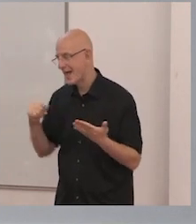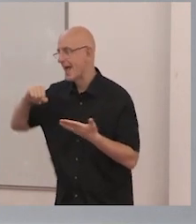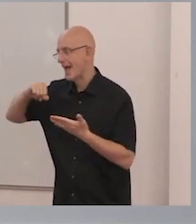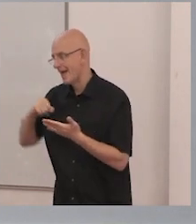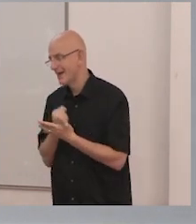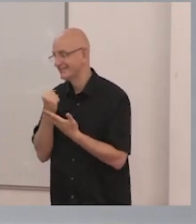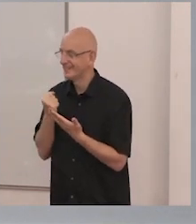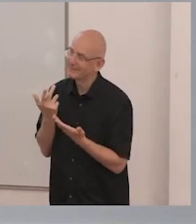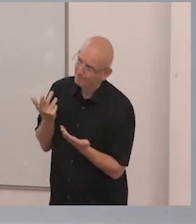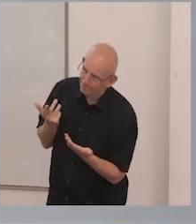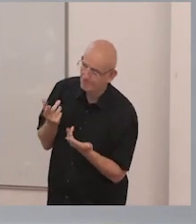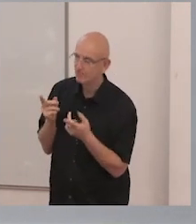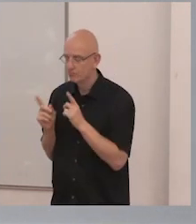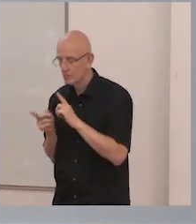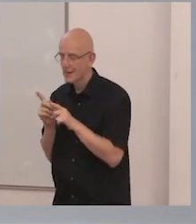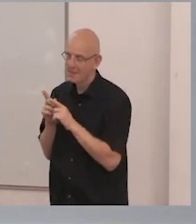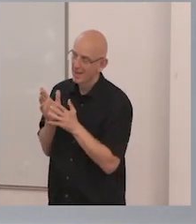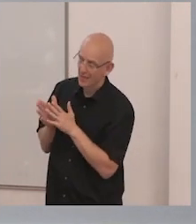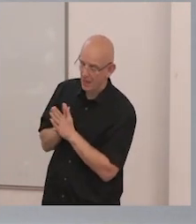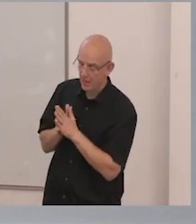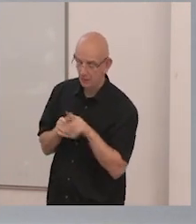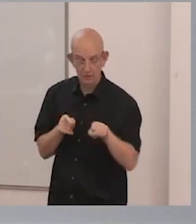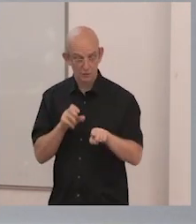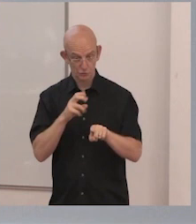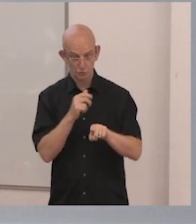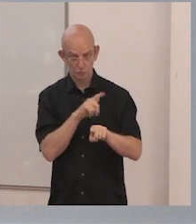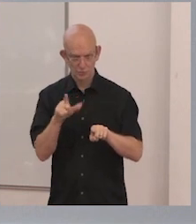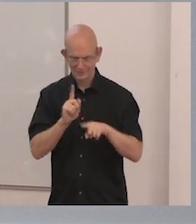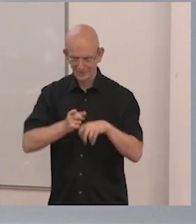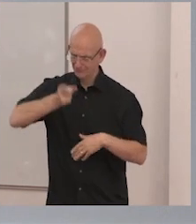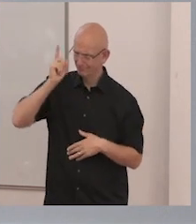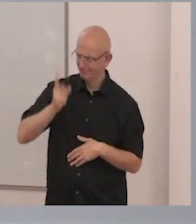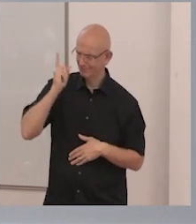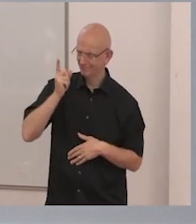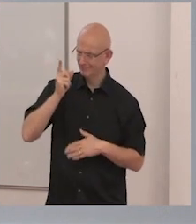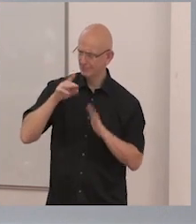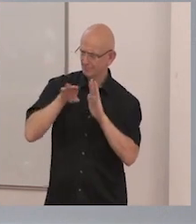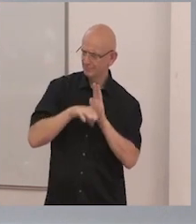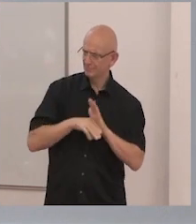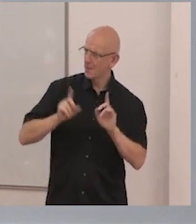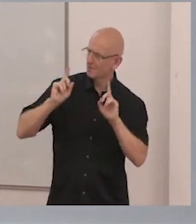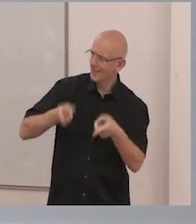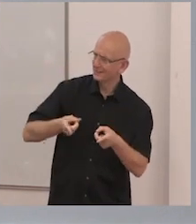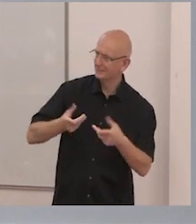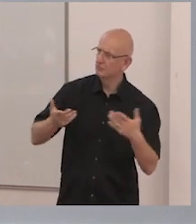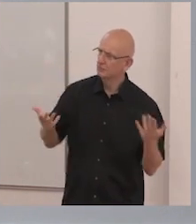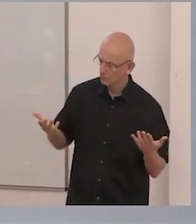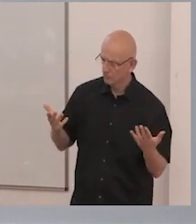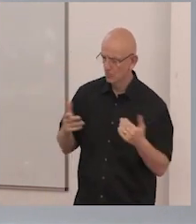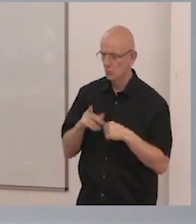state. So that's one way in which rights for disabled children have been different from rights for children